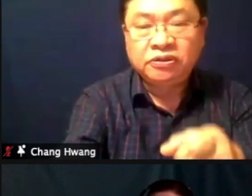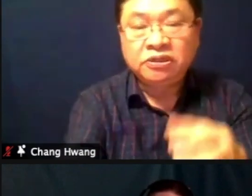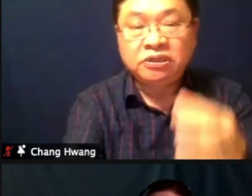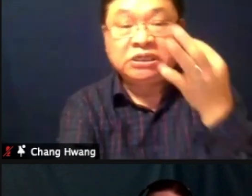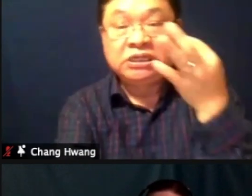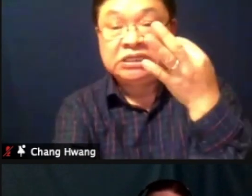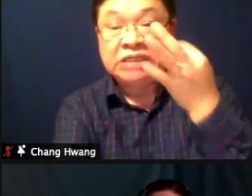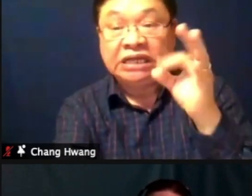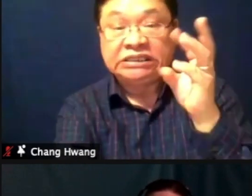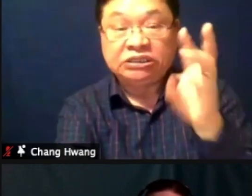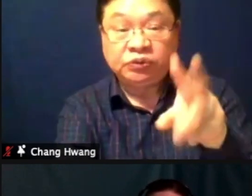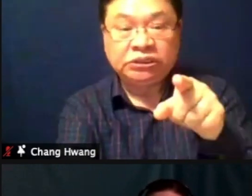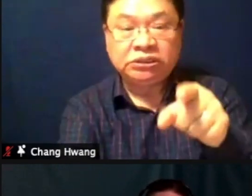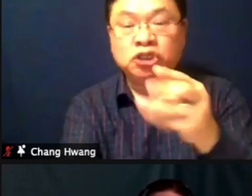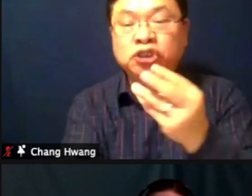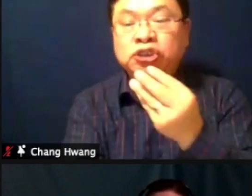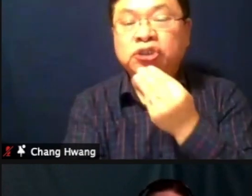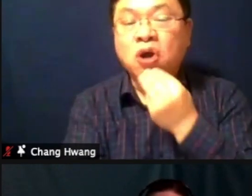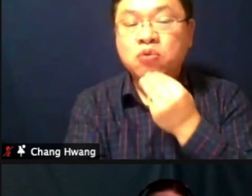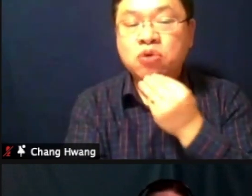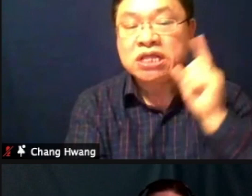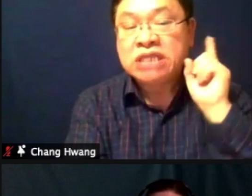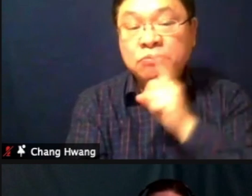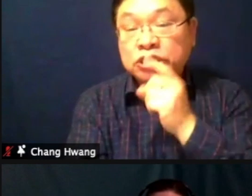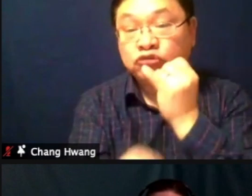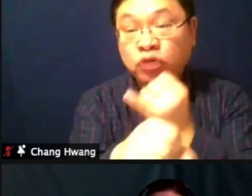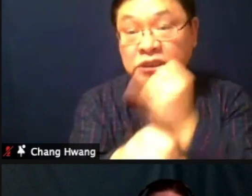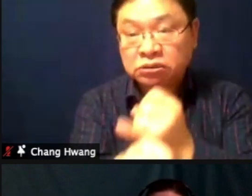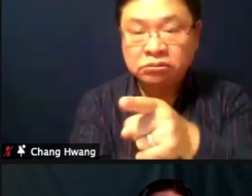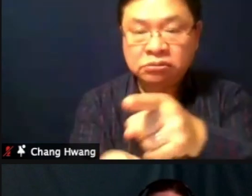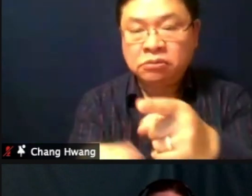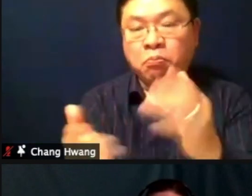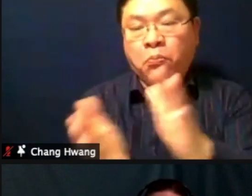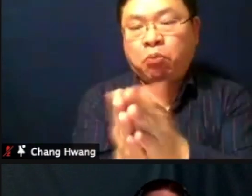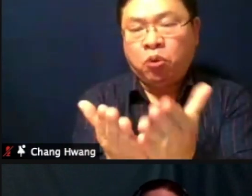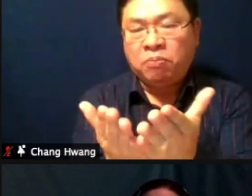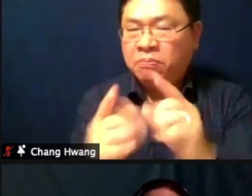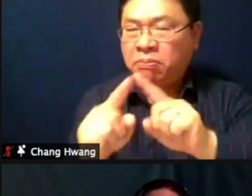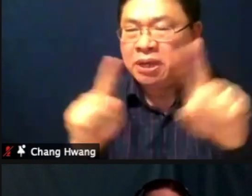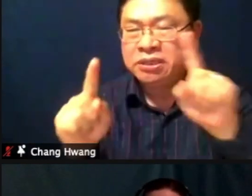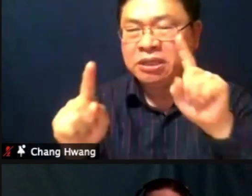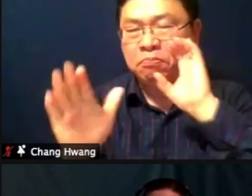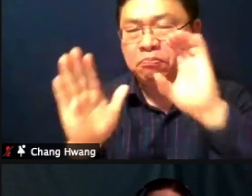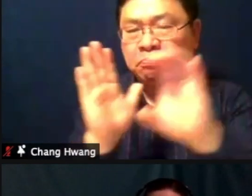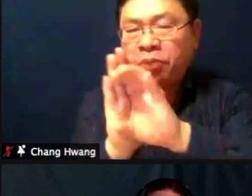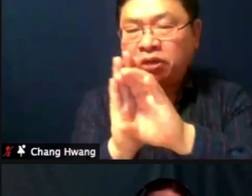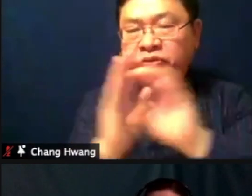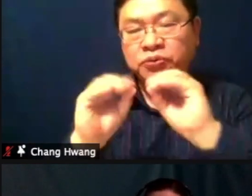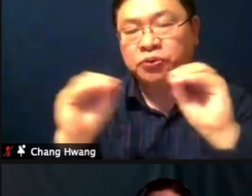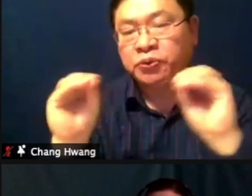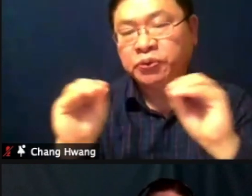of history. This was the first booklet that was published, again, 1963 in Seoul. That was at the deaf school.